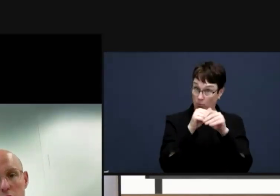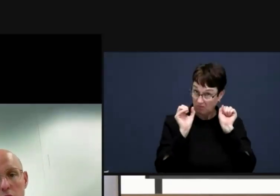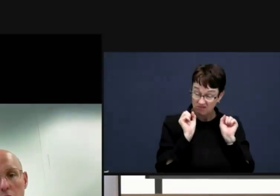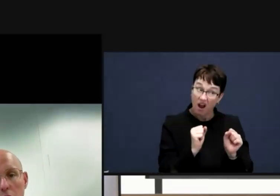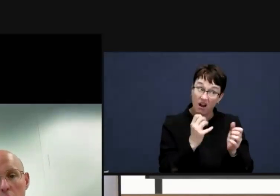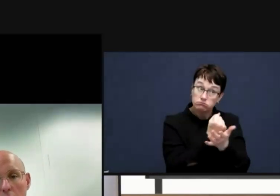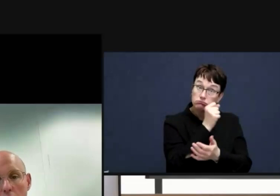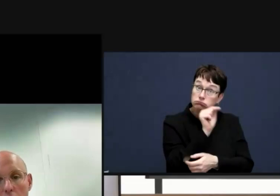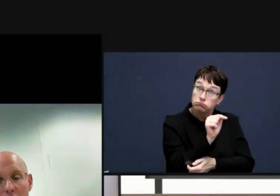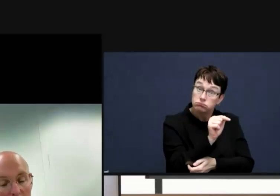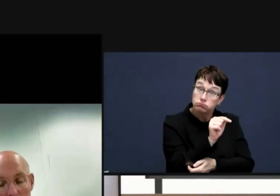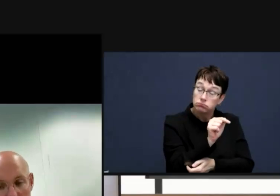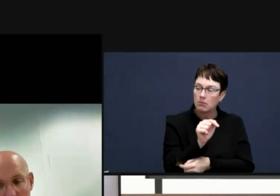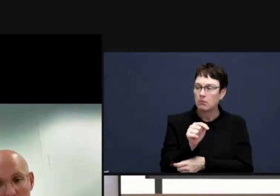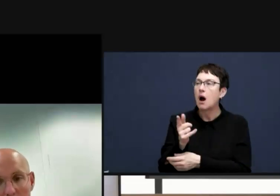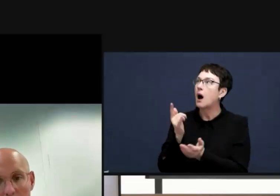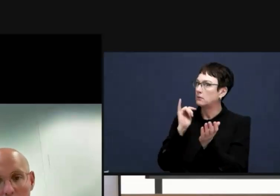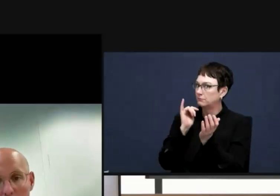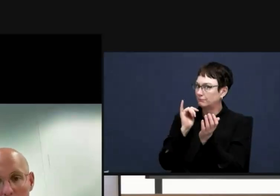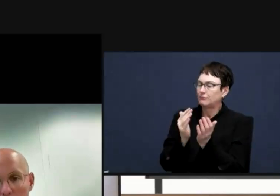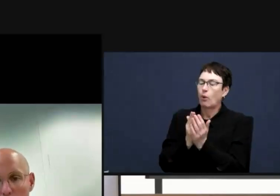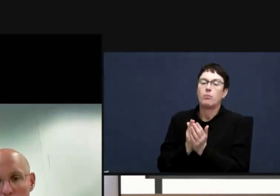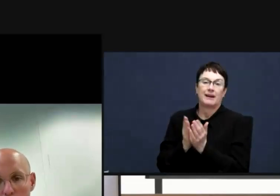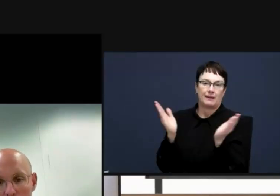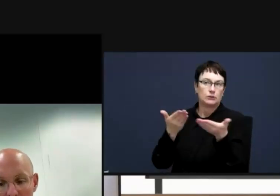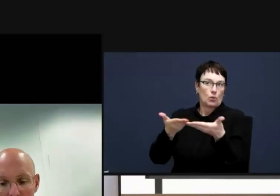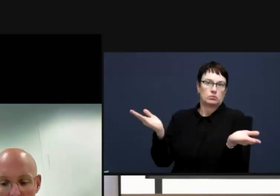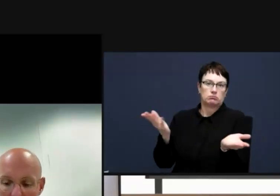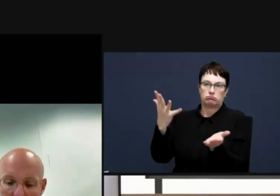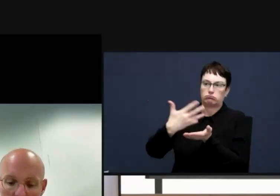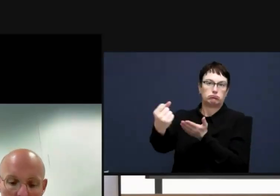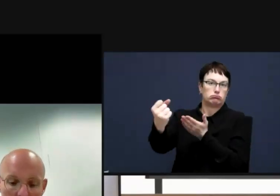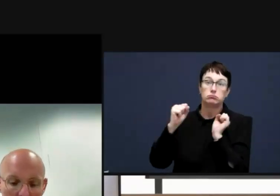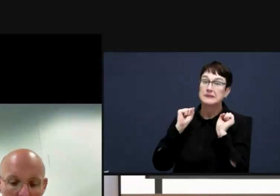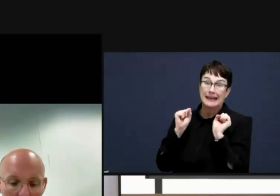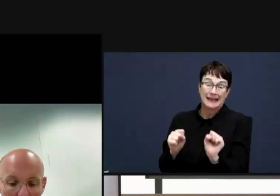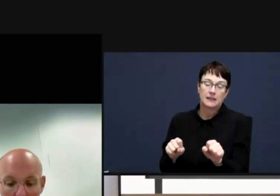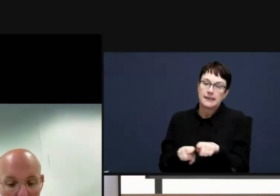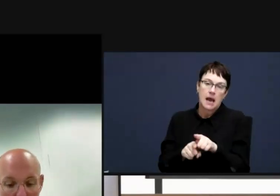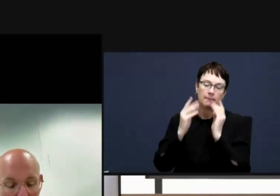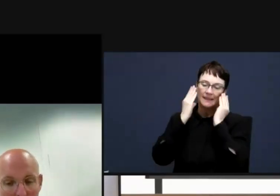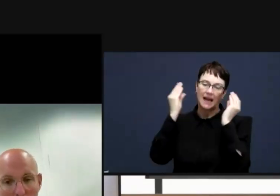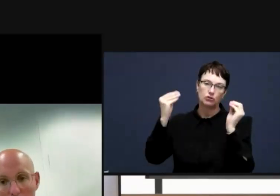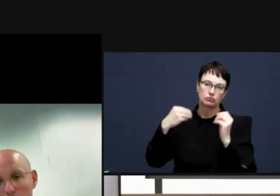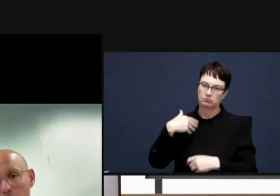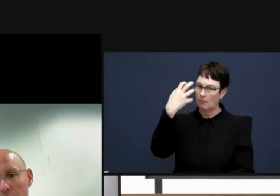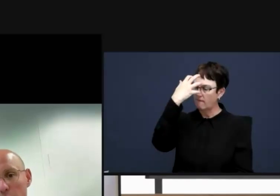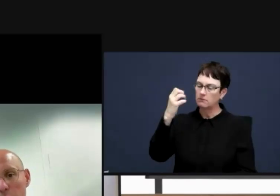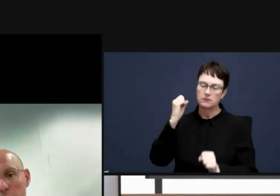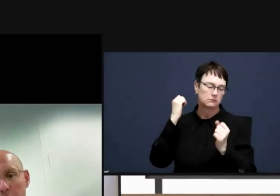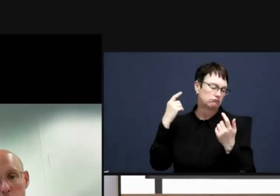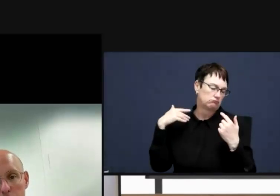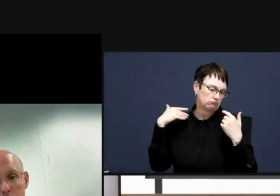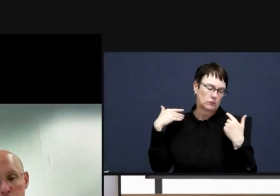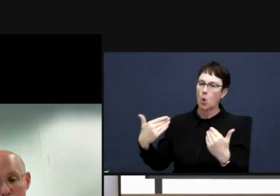open source, as is everything by the Dutch government. So we certainly hope that they